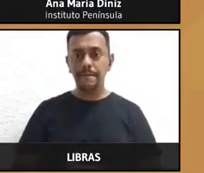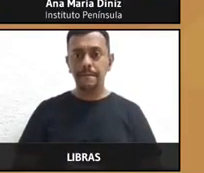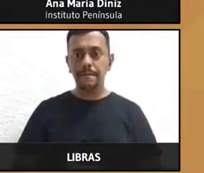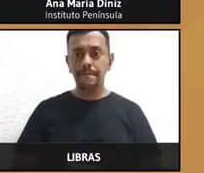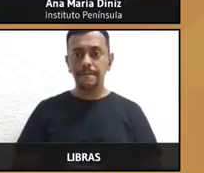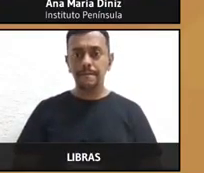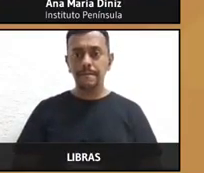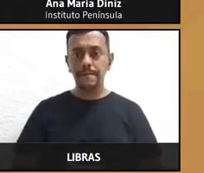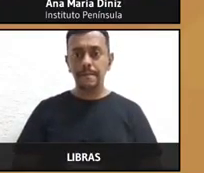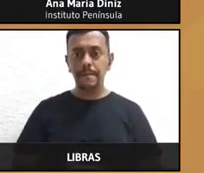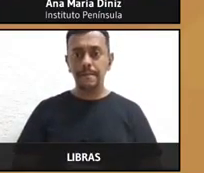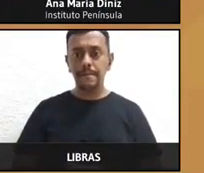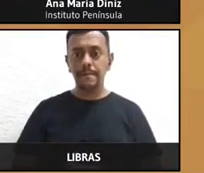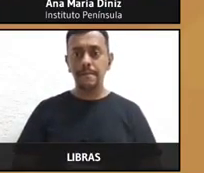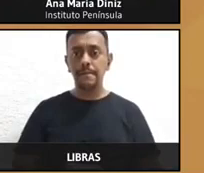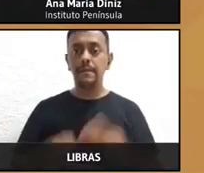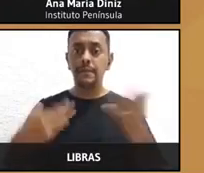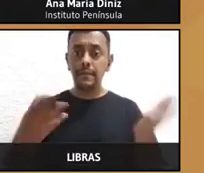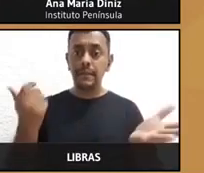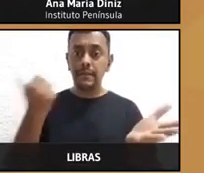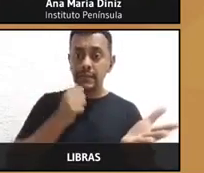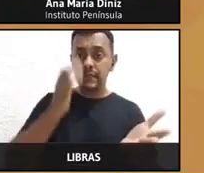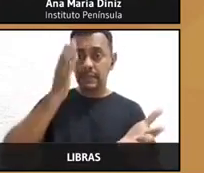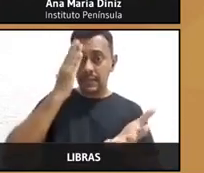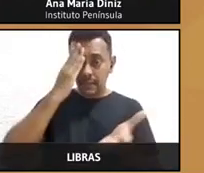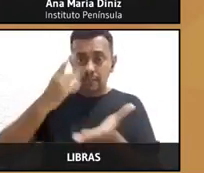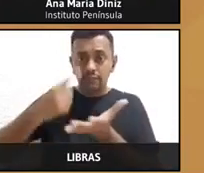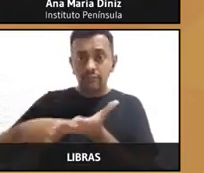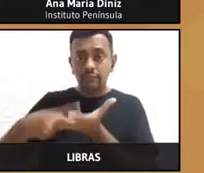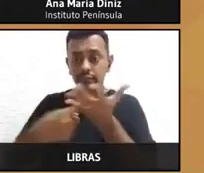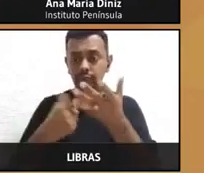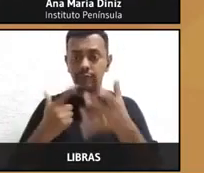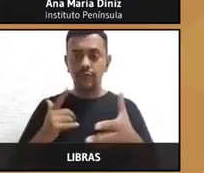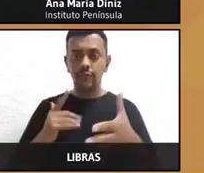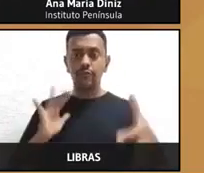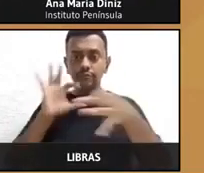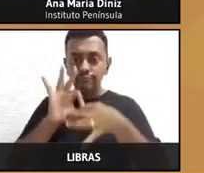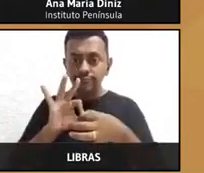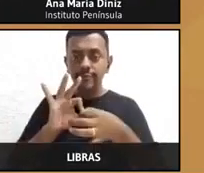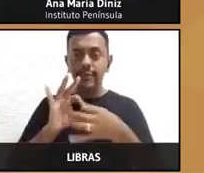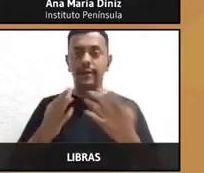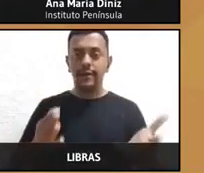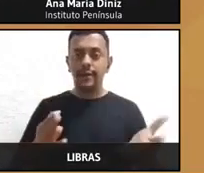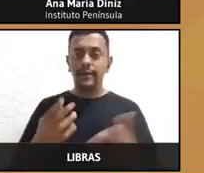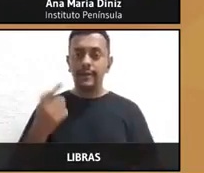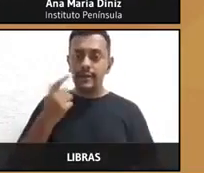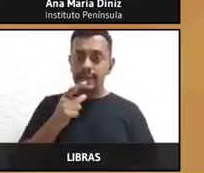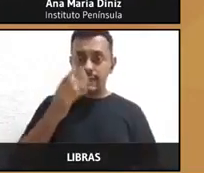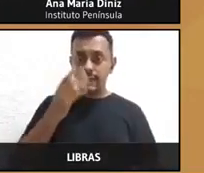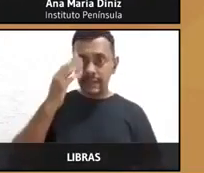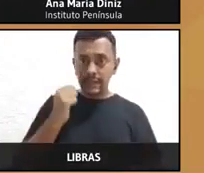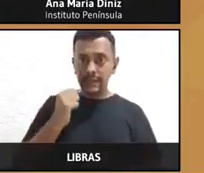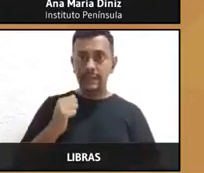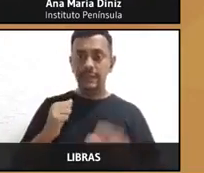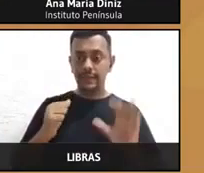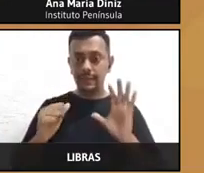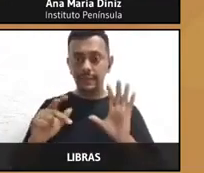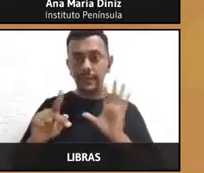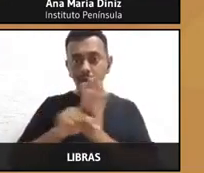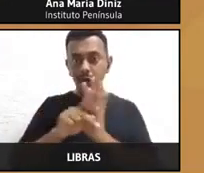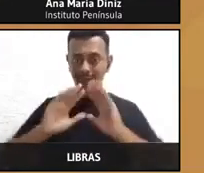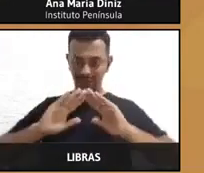education, or because they don't have connectivity, or because they have a proper device to